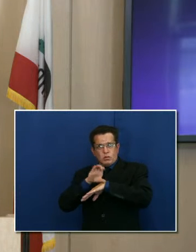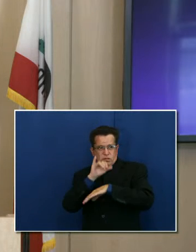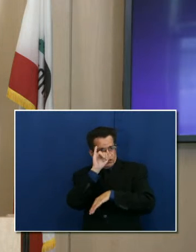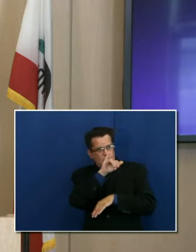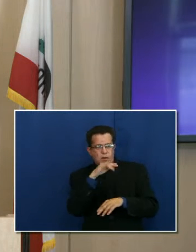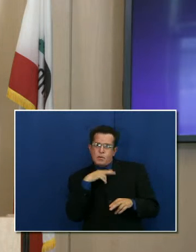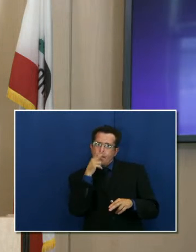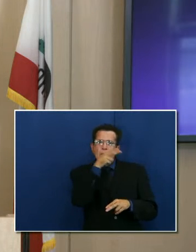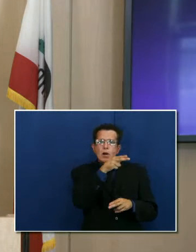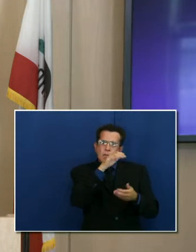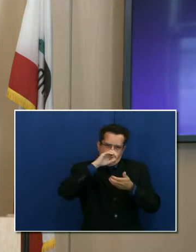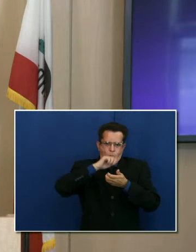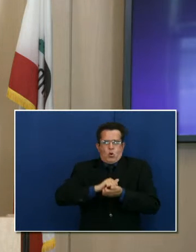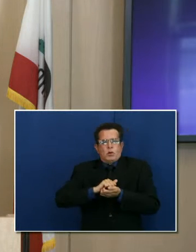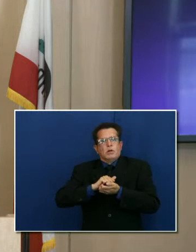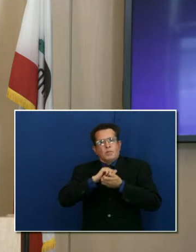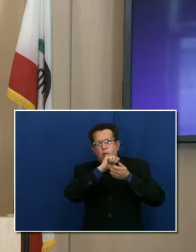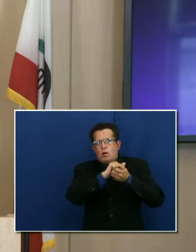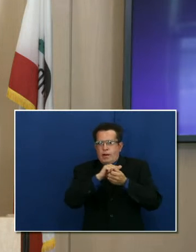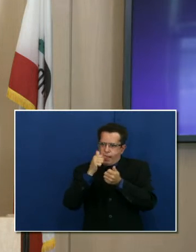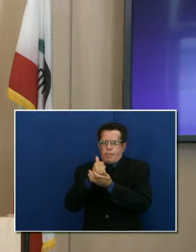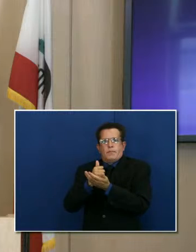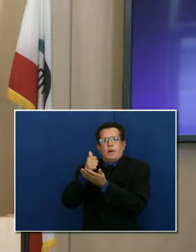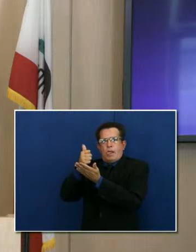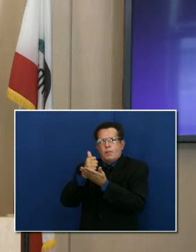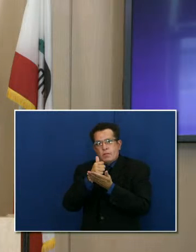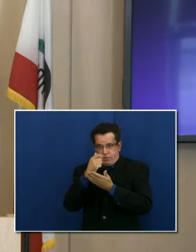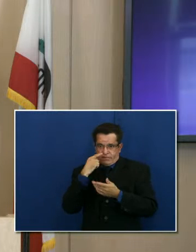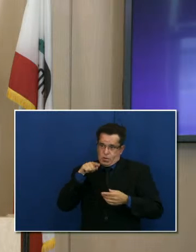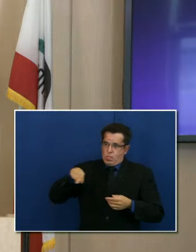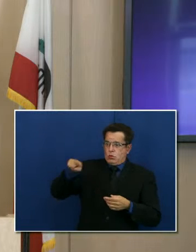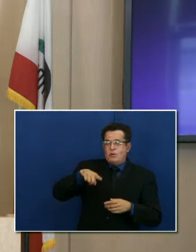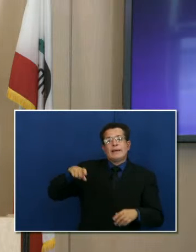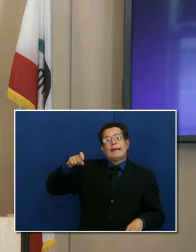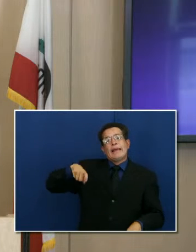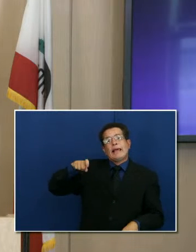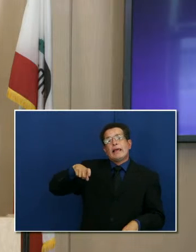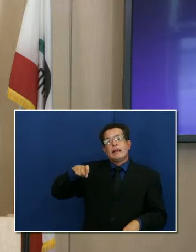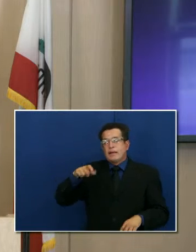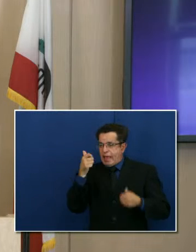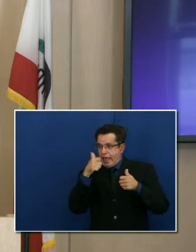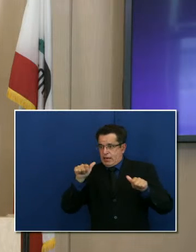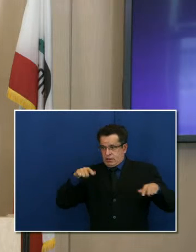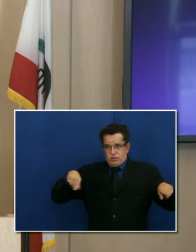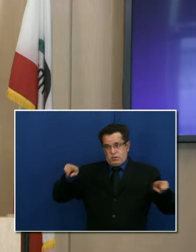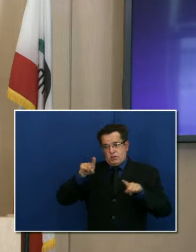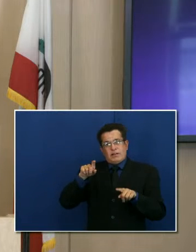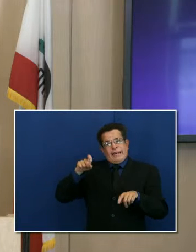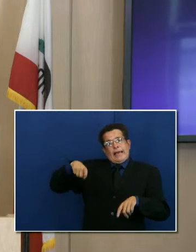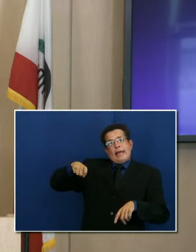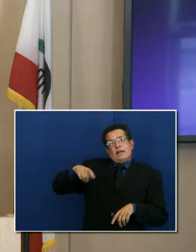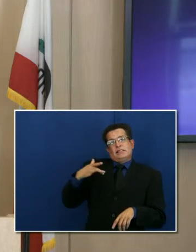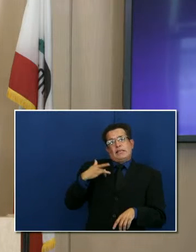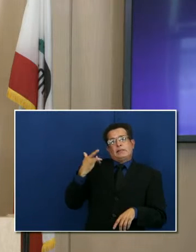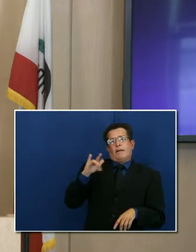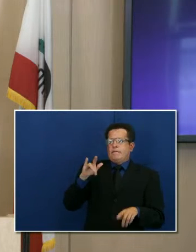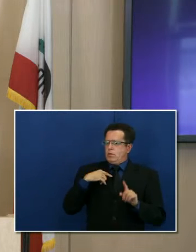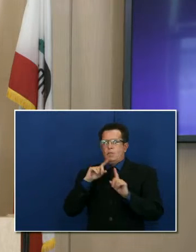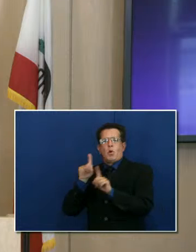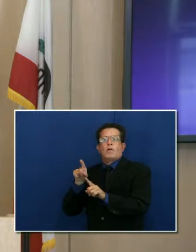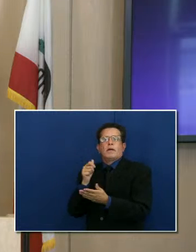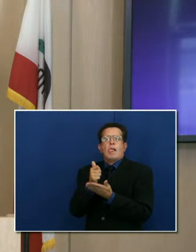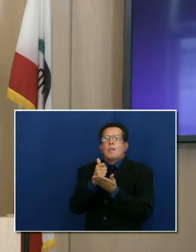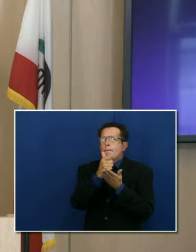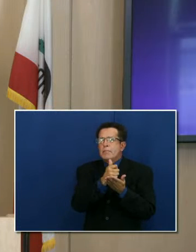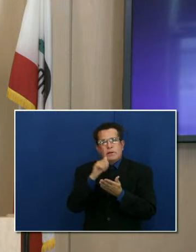and nonprofits for those communities that are most impacted, those communities of color, those historically underserved communities. We're doing the same with